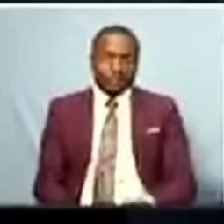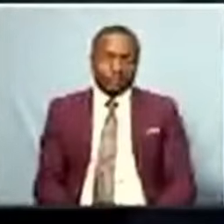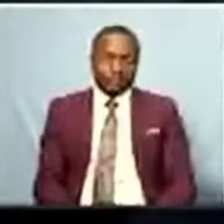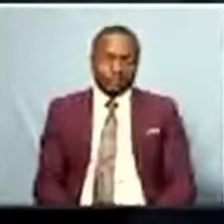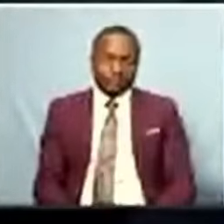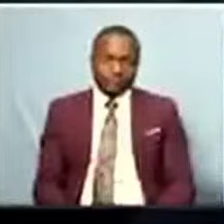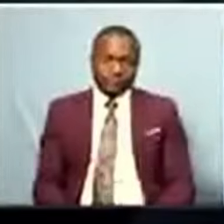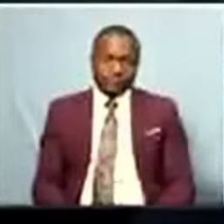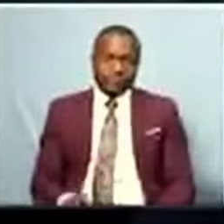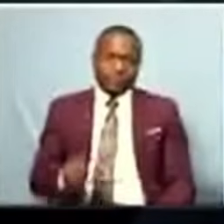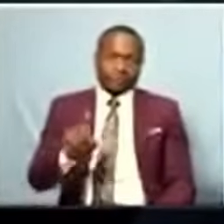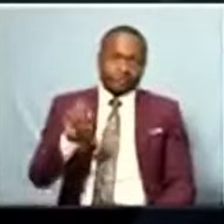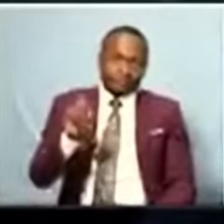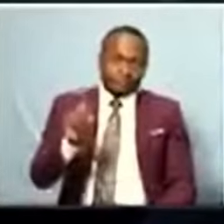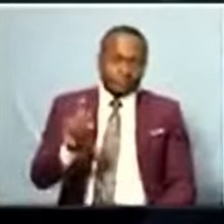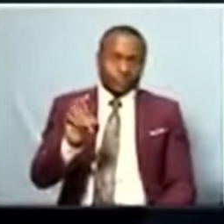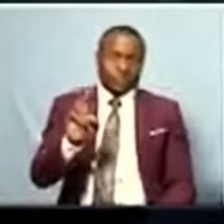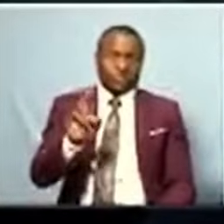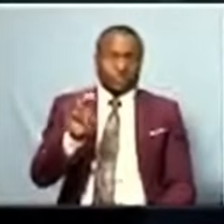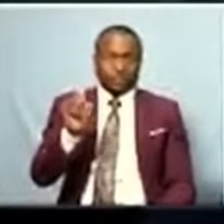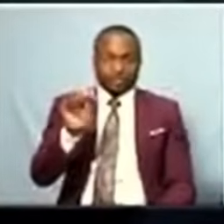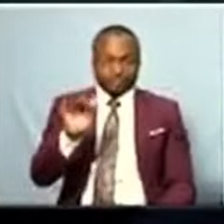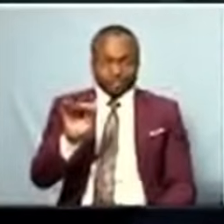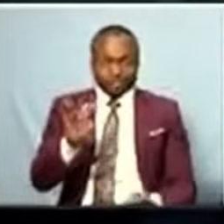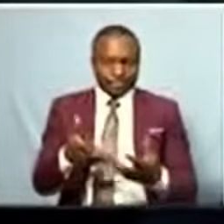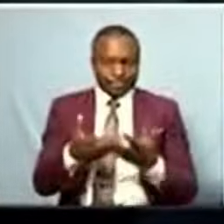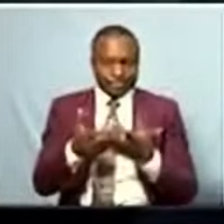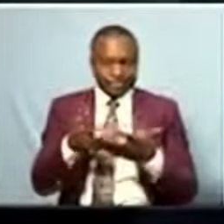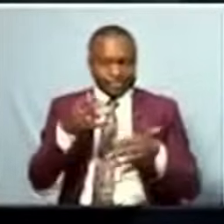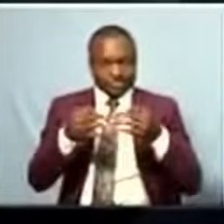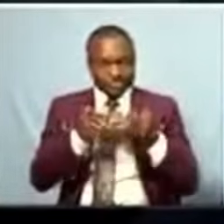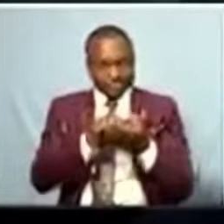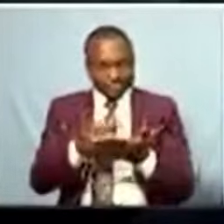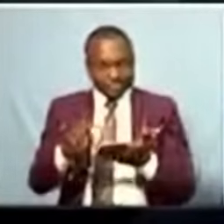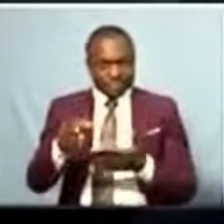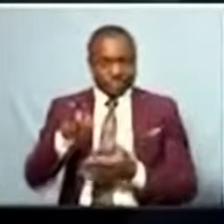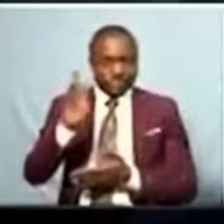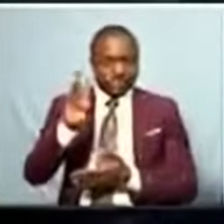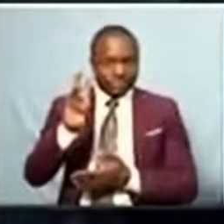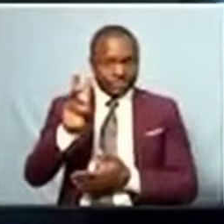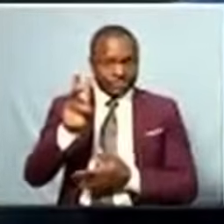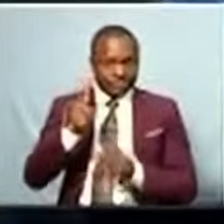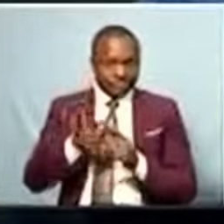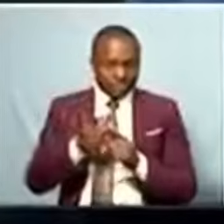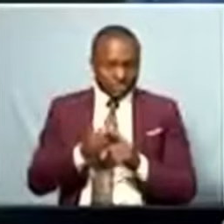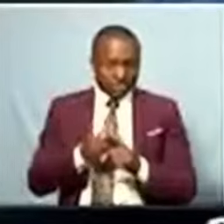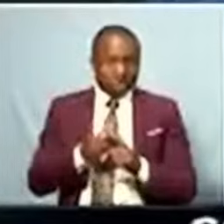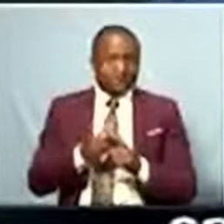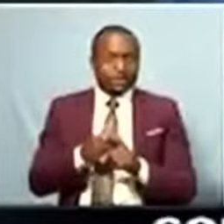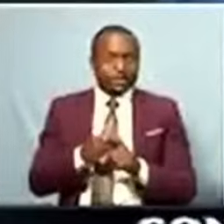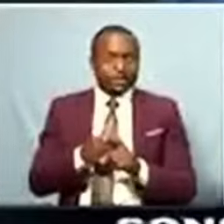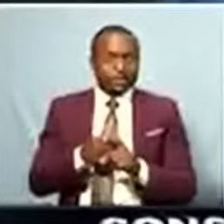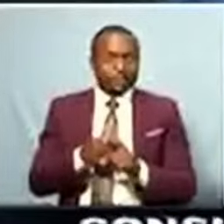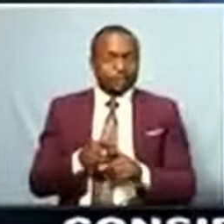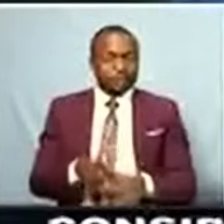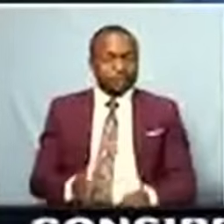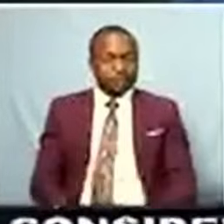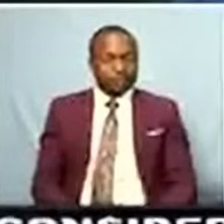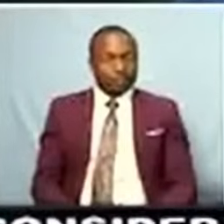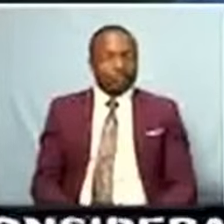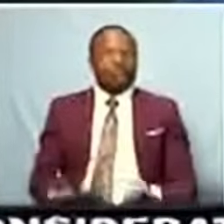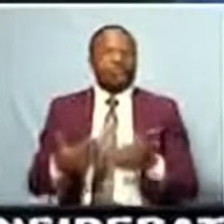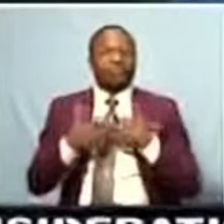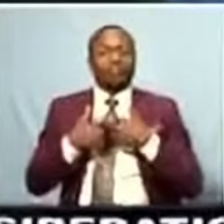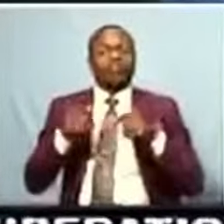whole X-ray machine, if it fails within less than 6 months, we would be perpetuating the same